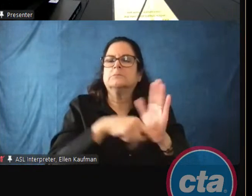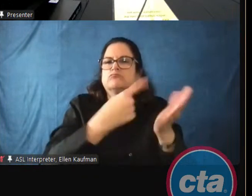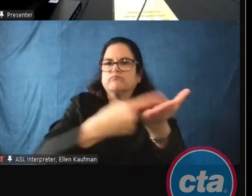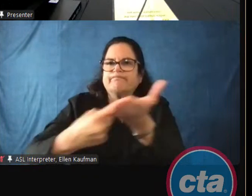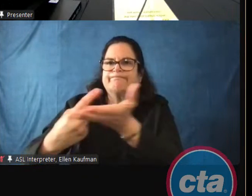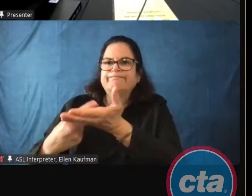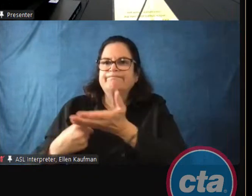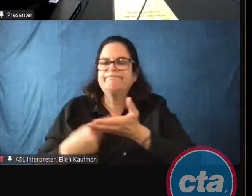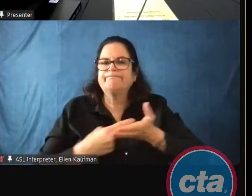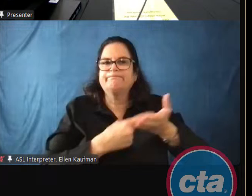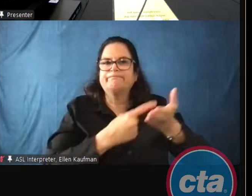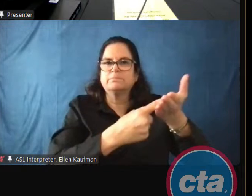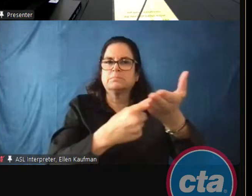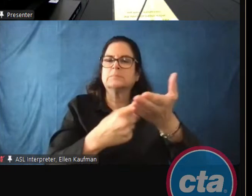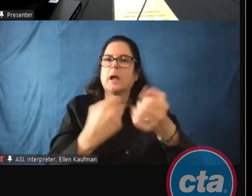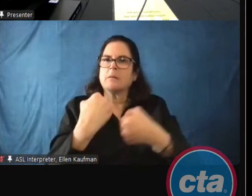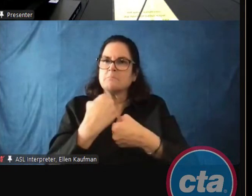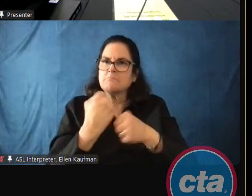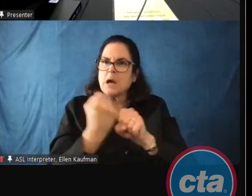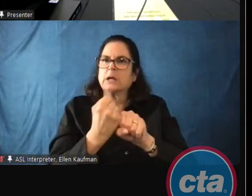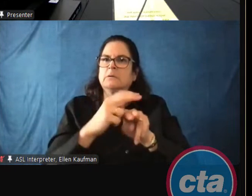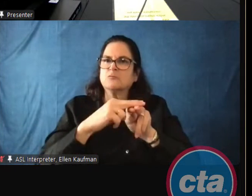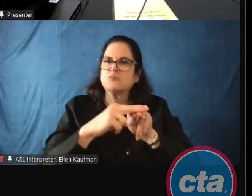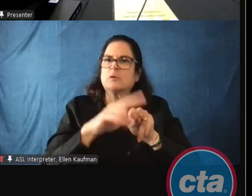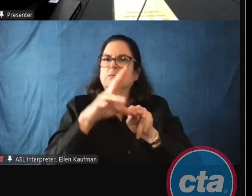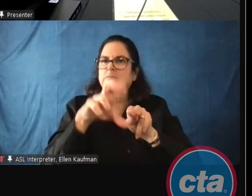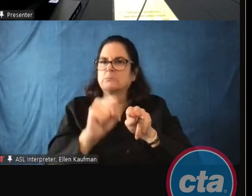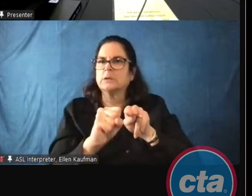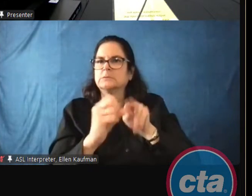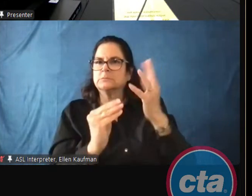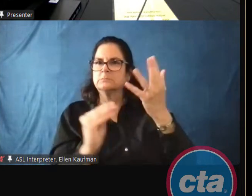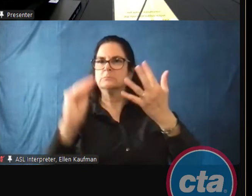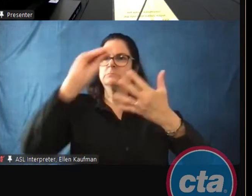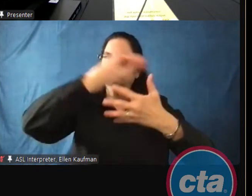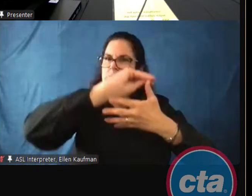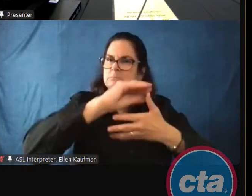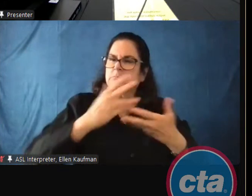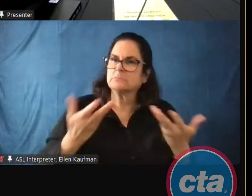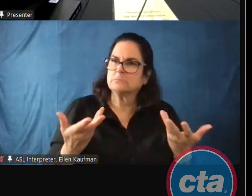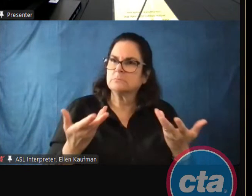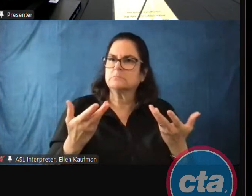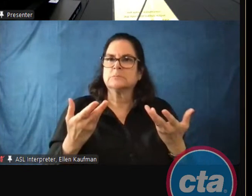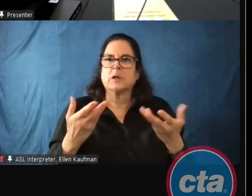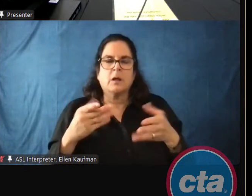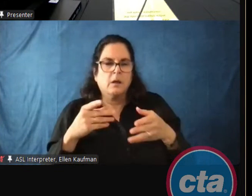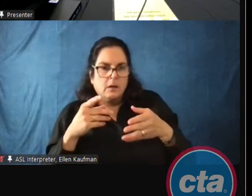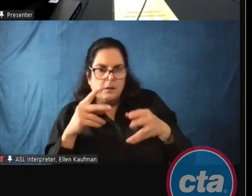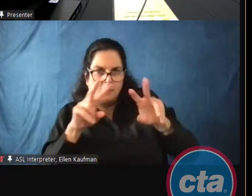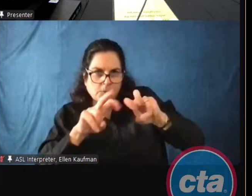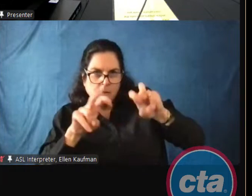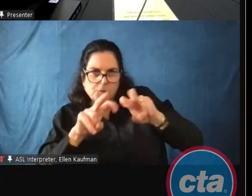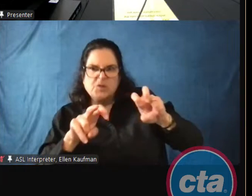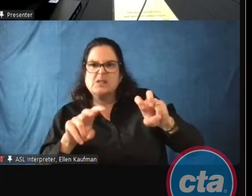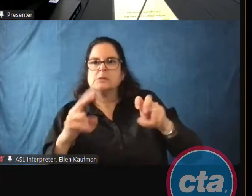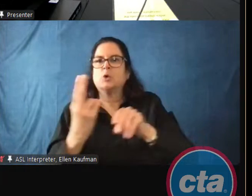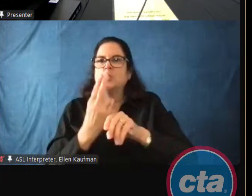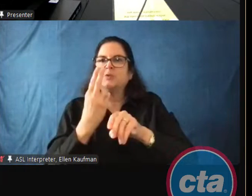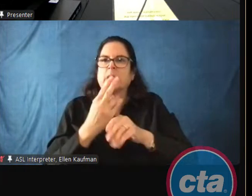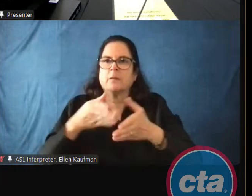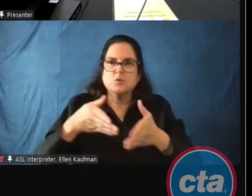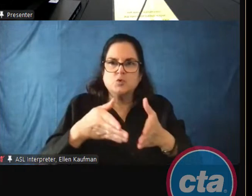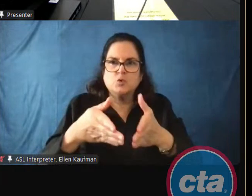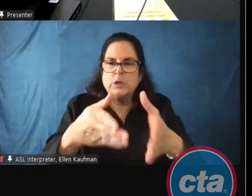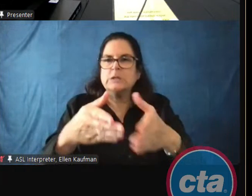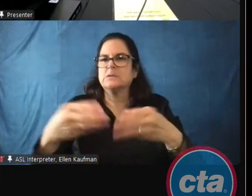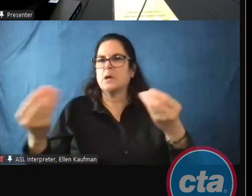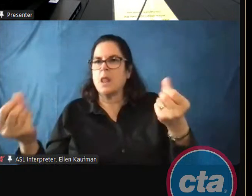transit in all areas of our community, from how we decide street infrastructure to how we decide land use and